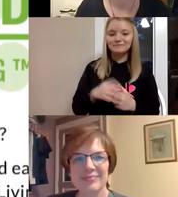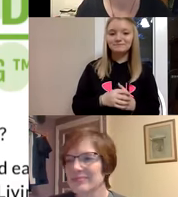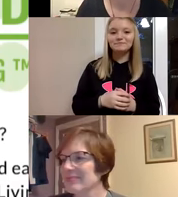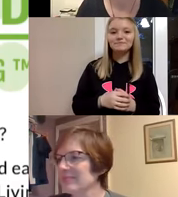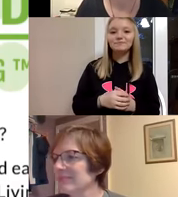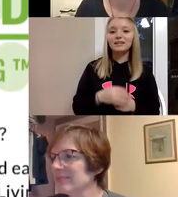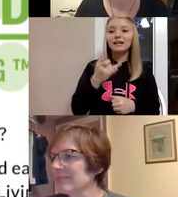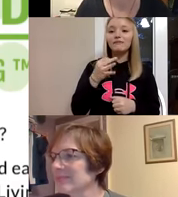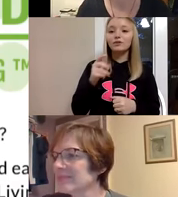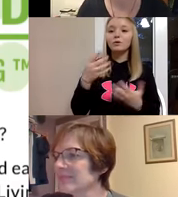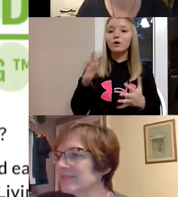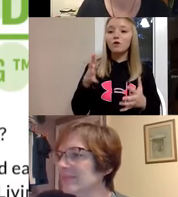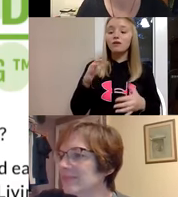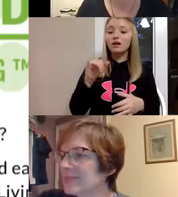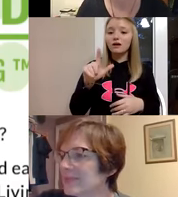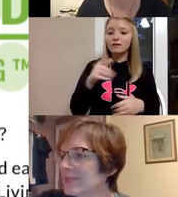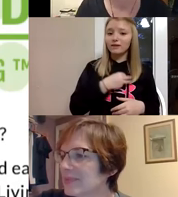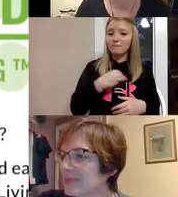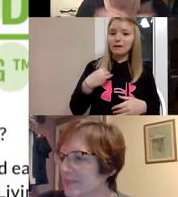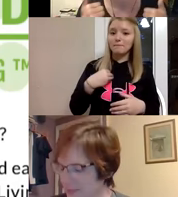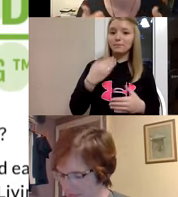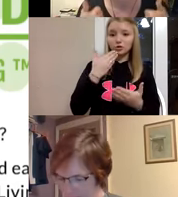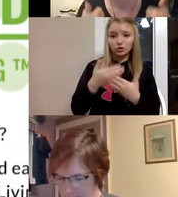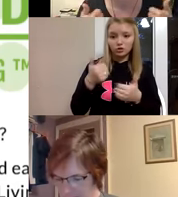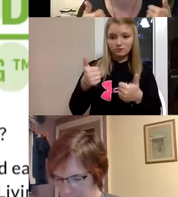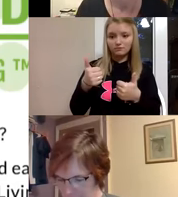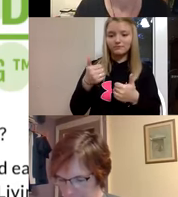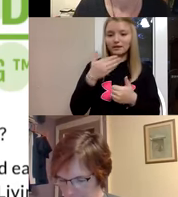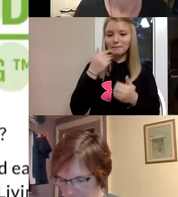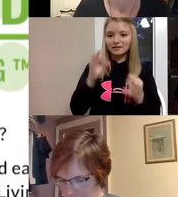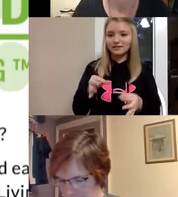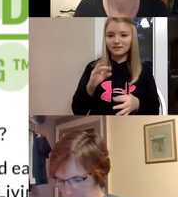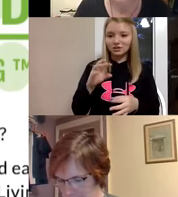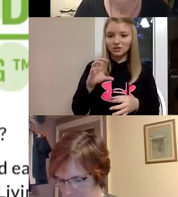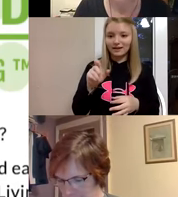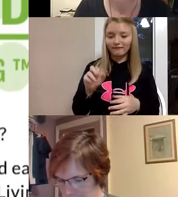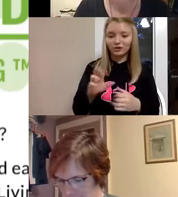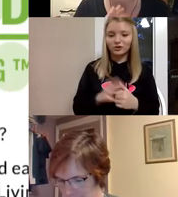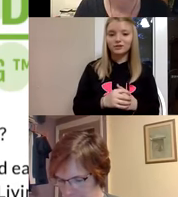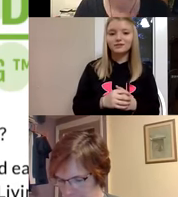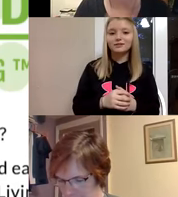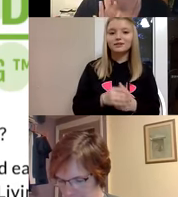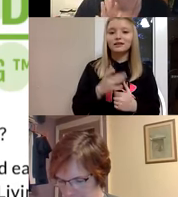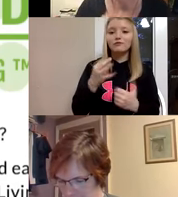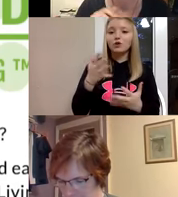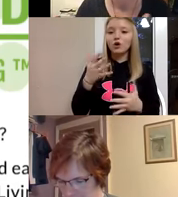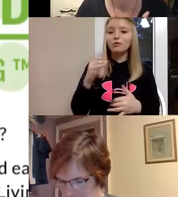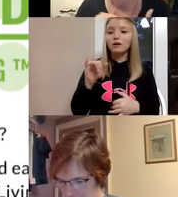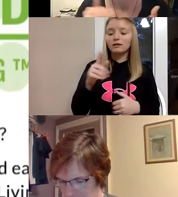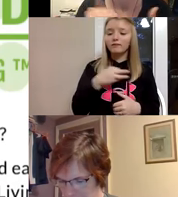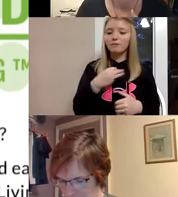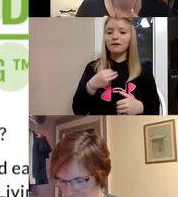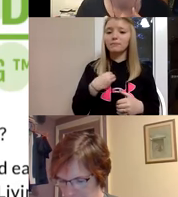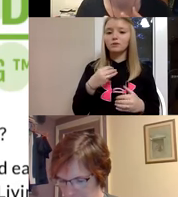already a Young Living member, good for you. Best decision ever, right? So if you're already a Young Living member, you can